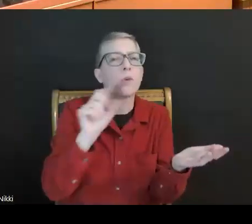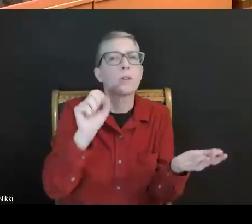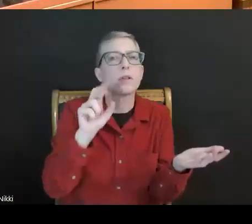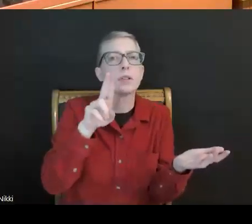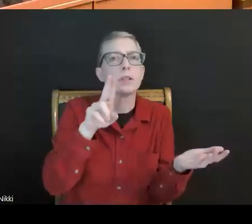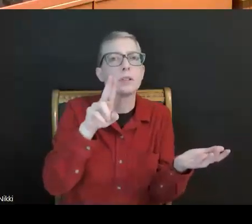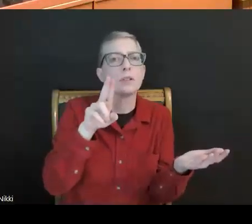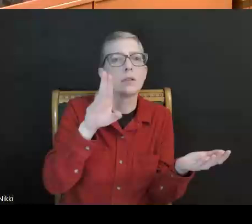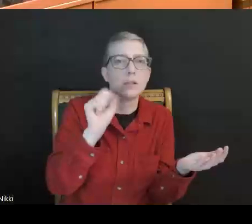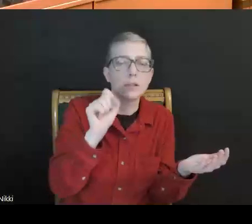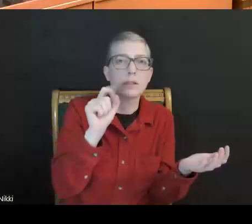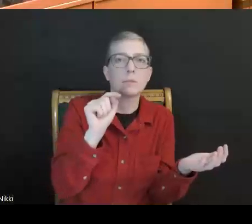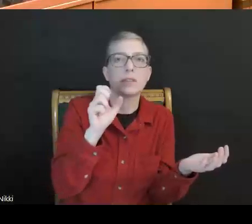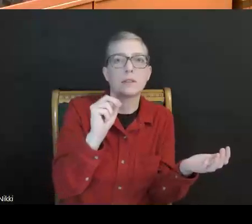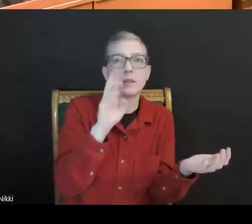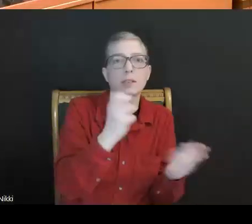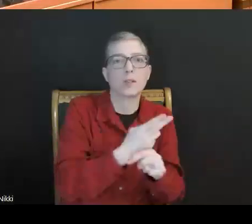Community Ties, if so?